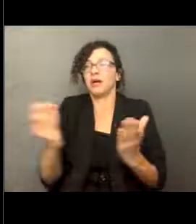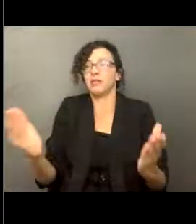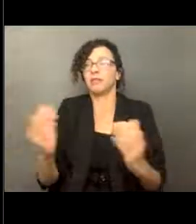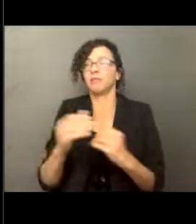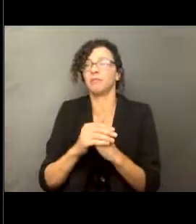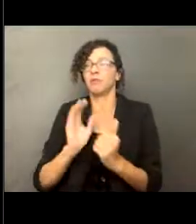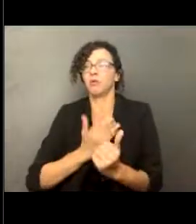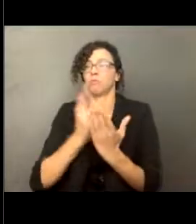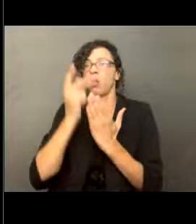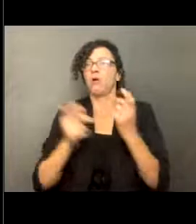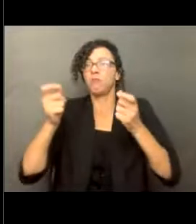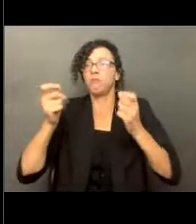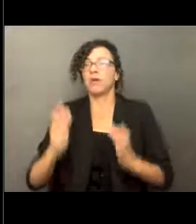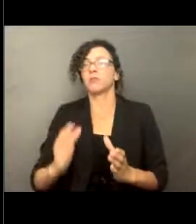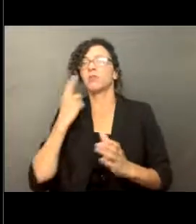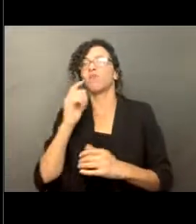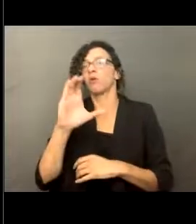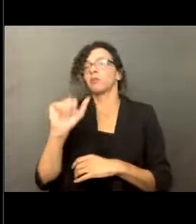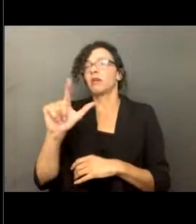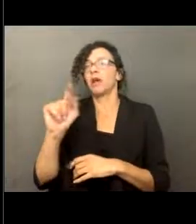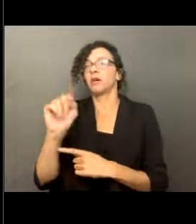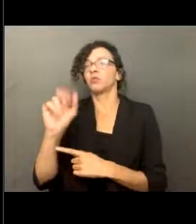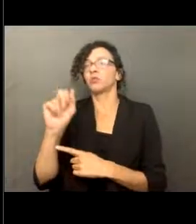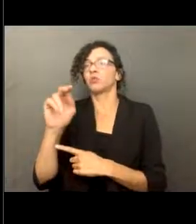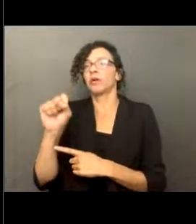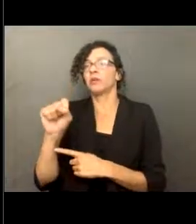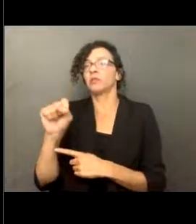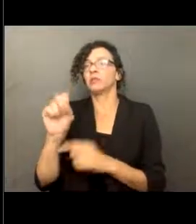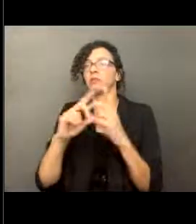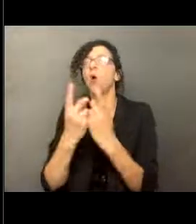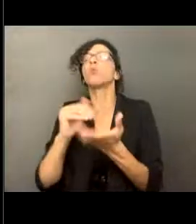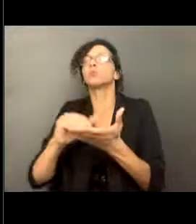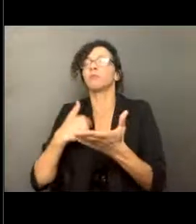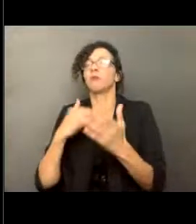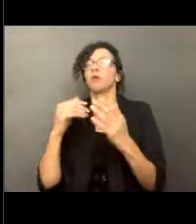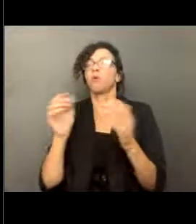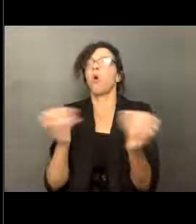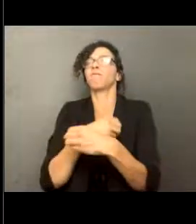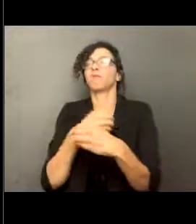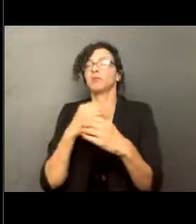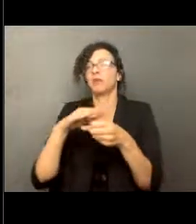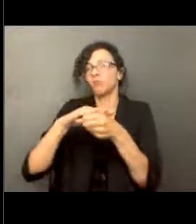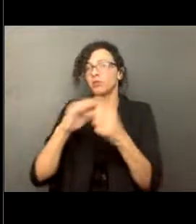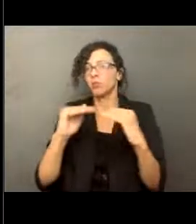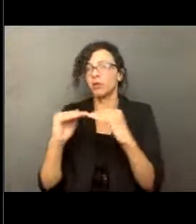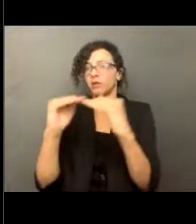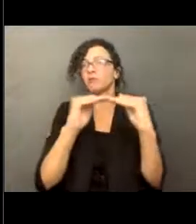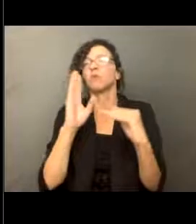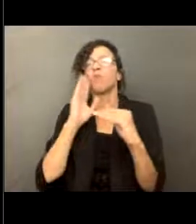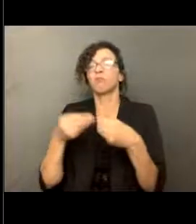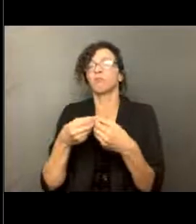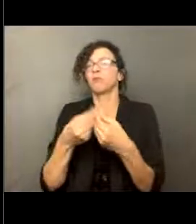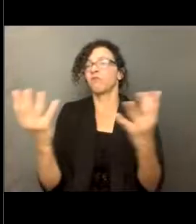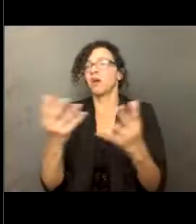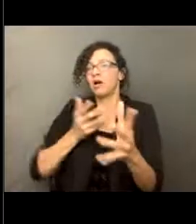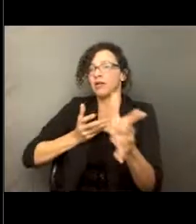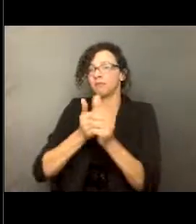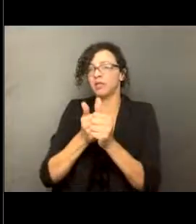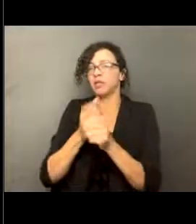Manager for the Caltrans Department, or excuse me, Office on Racial Equity, will provide an update on the 6th statewide equity